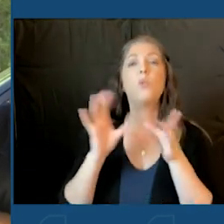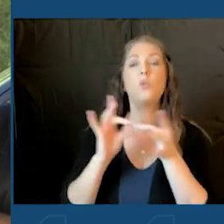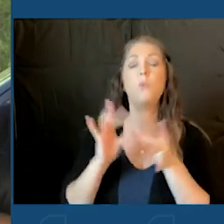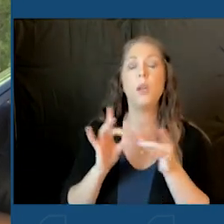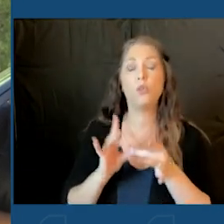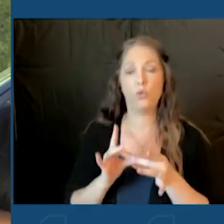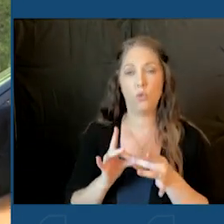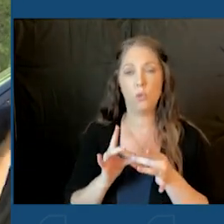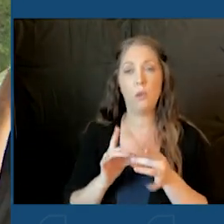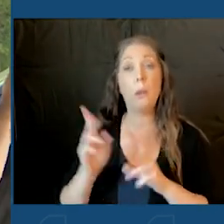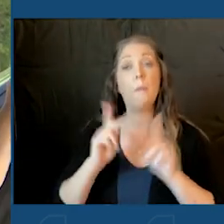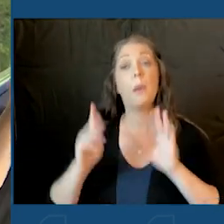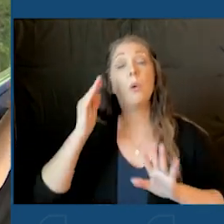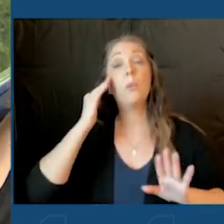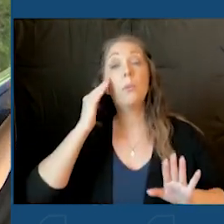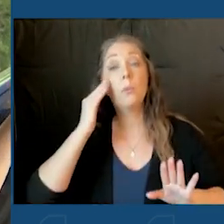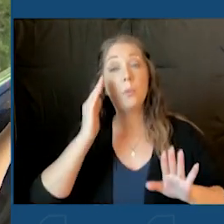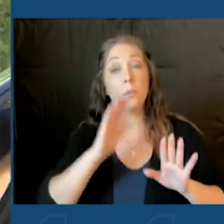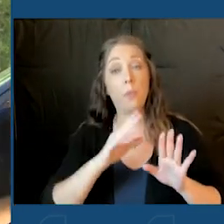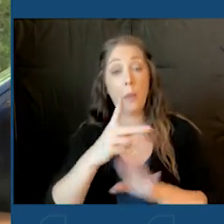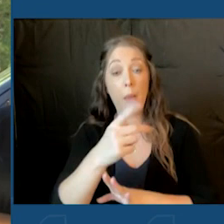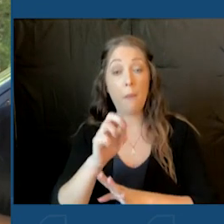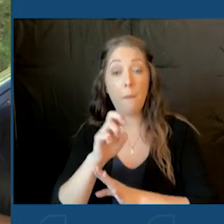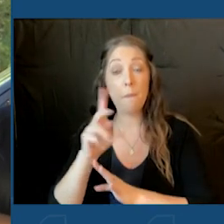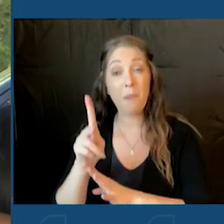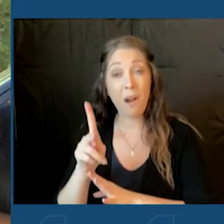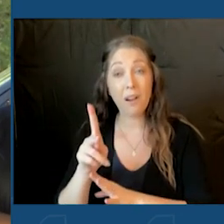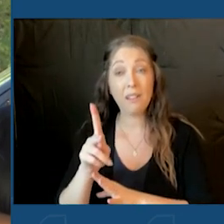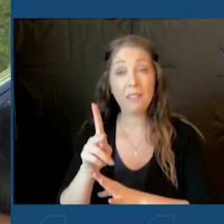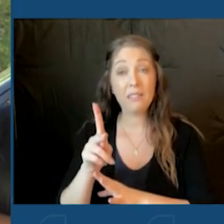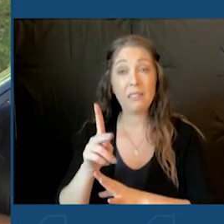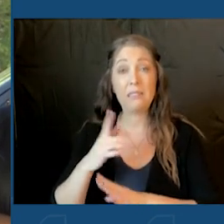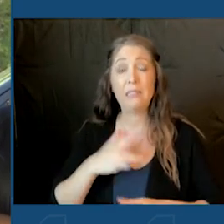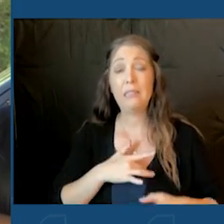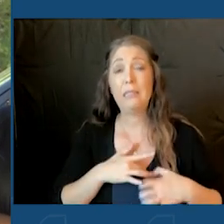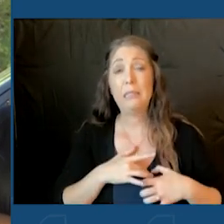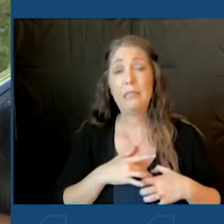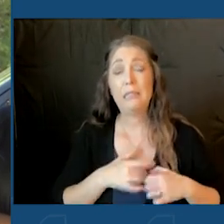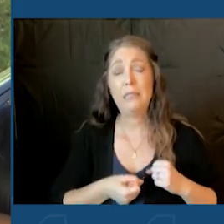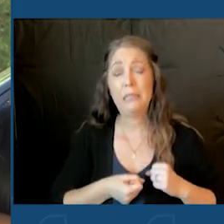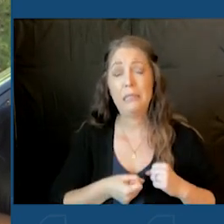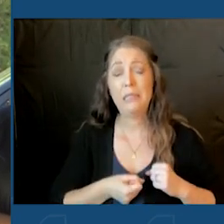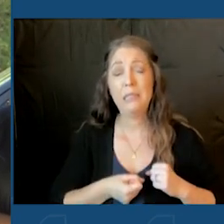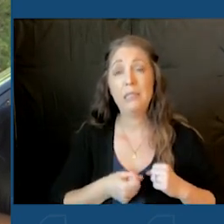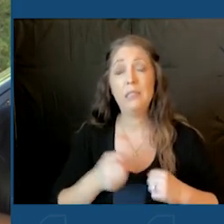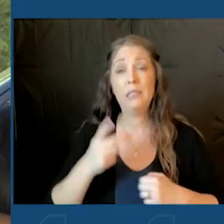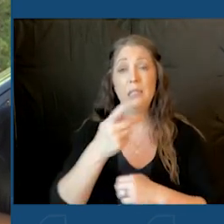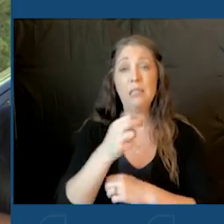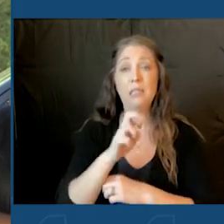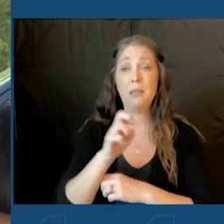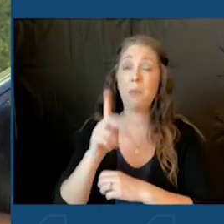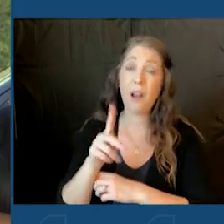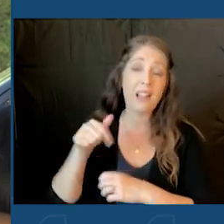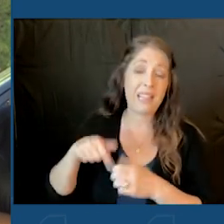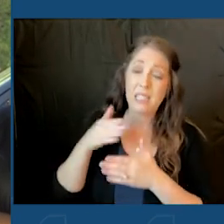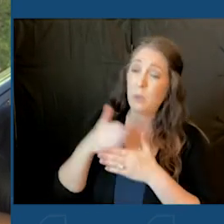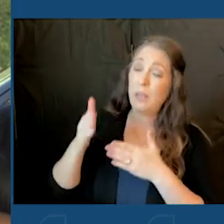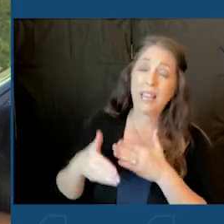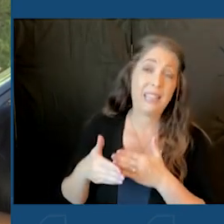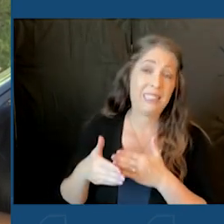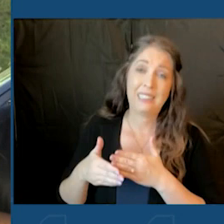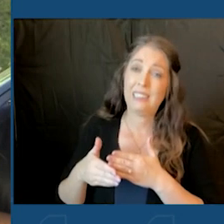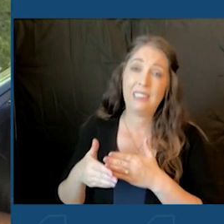so people should know that the park, I hate to say this as Parks Commissioner, but this upcoming weekend